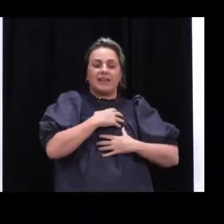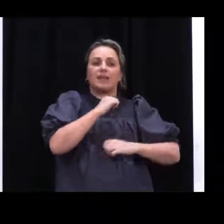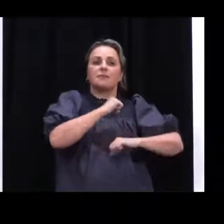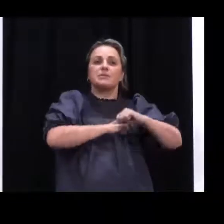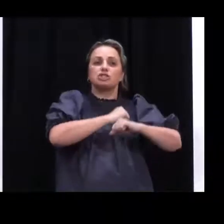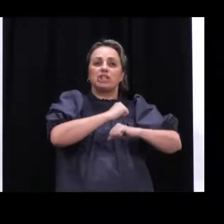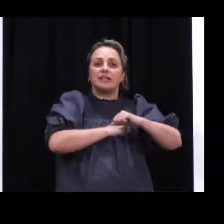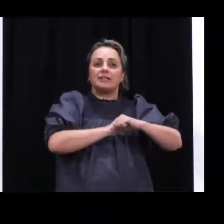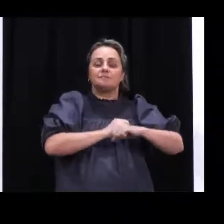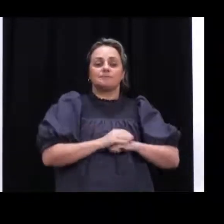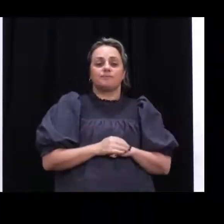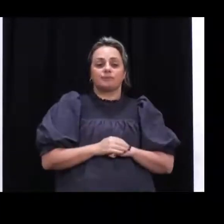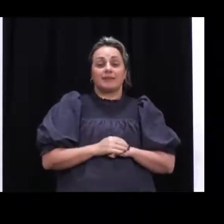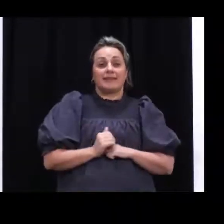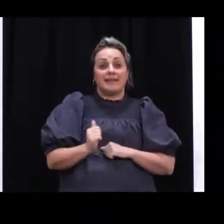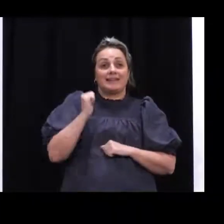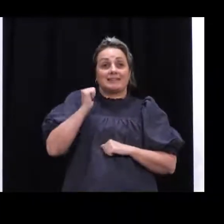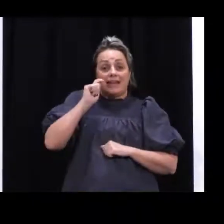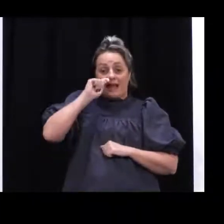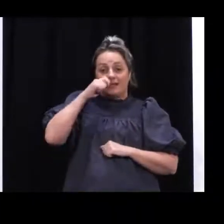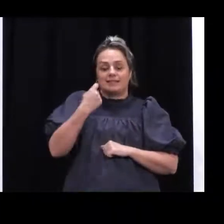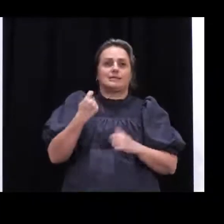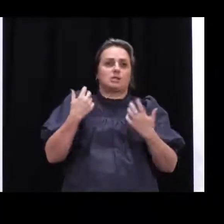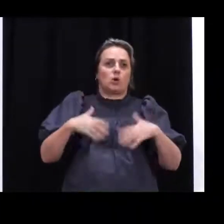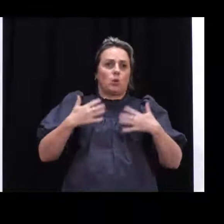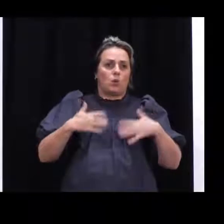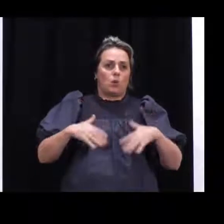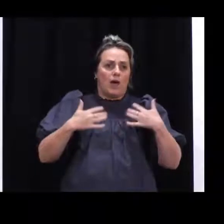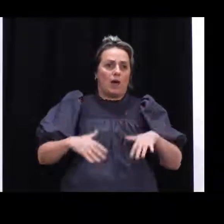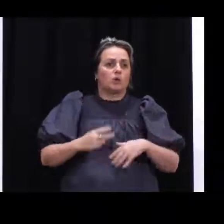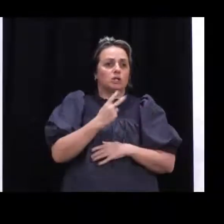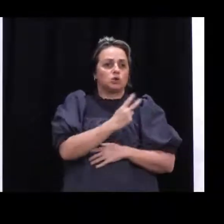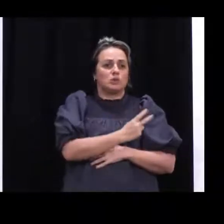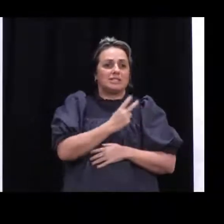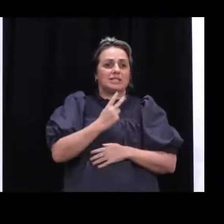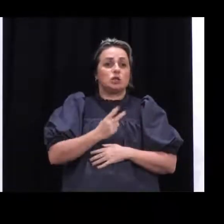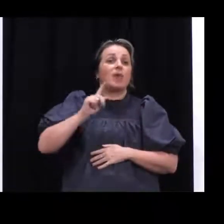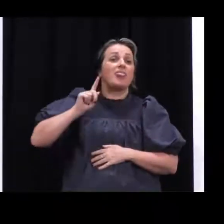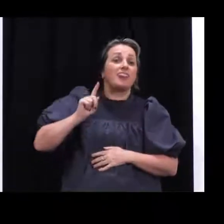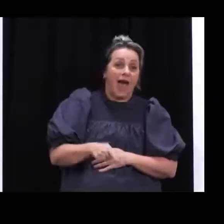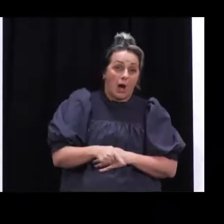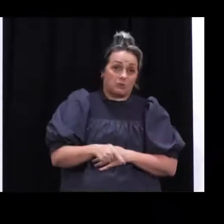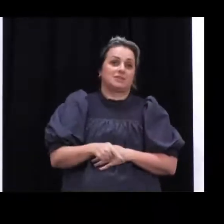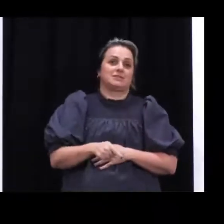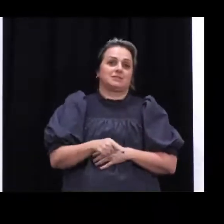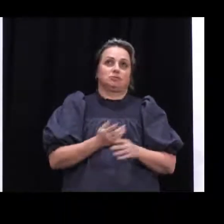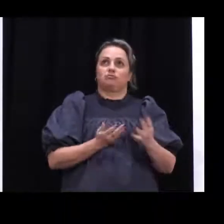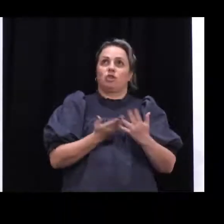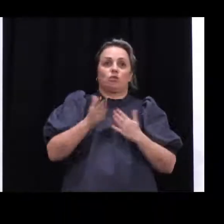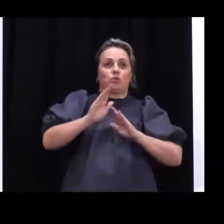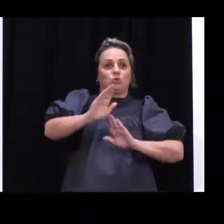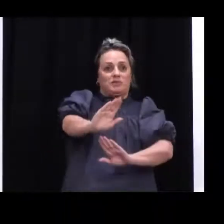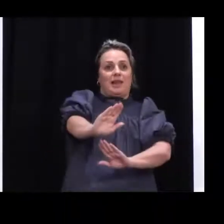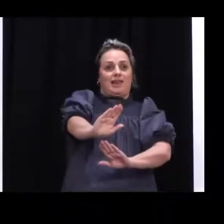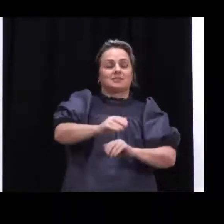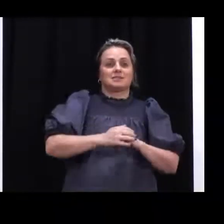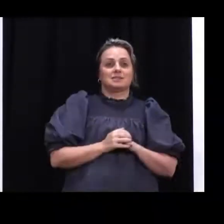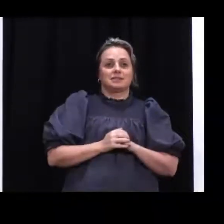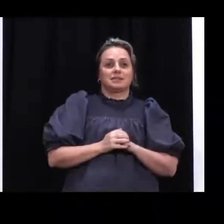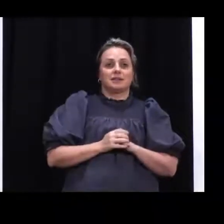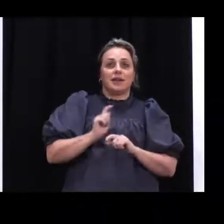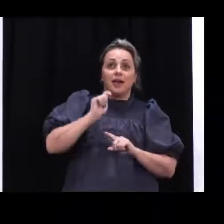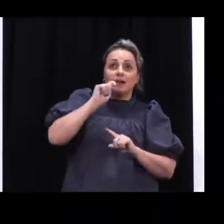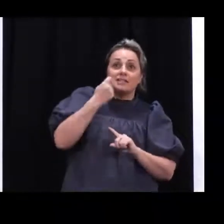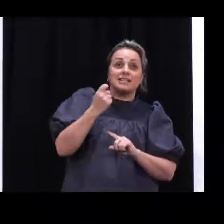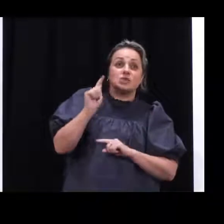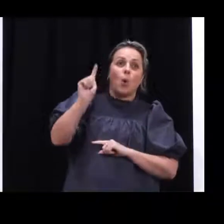Another big day for testing yesterday with 22,158 tests processed nationwide. Demand for testing in